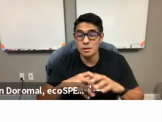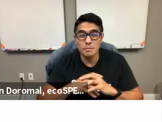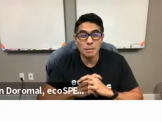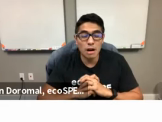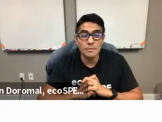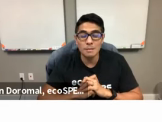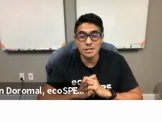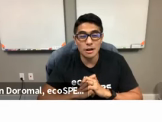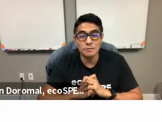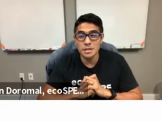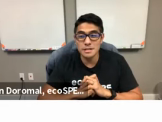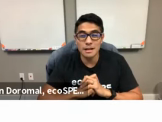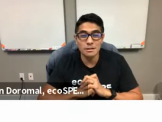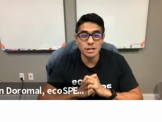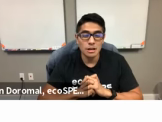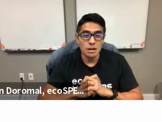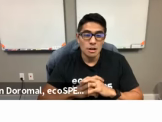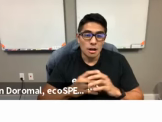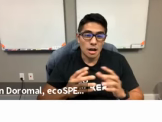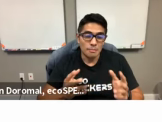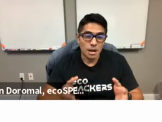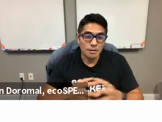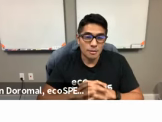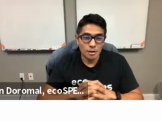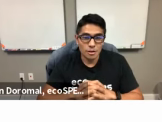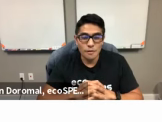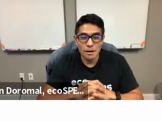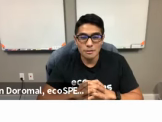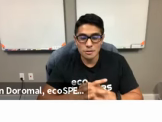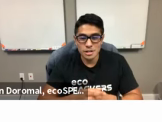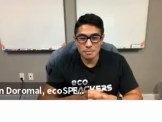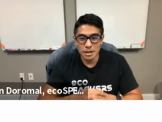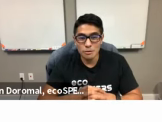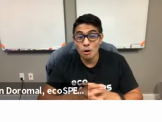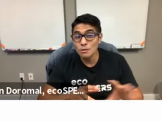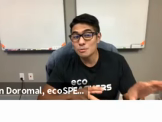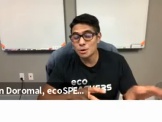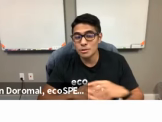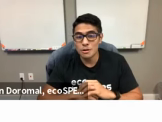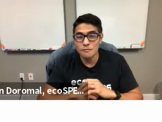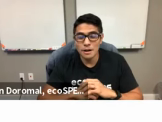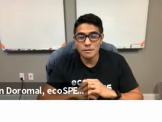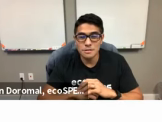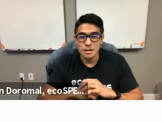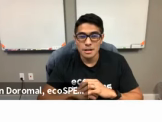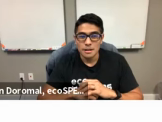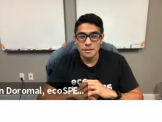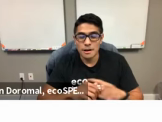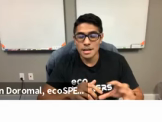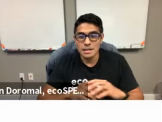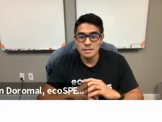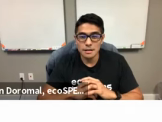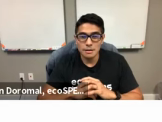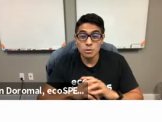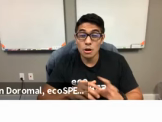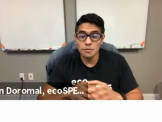I think there's a really big problem that can be solved with this technology. My co-founder, Serge Albino, who also worked with the co-founders there